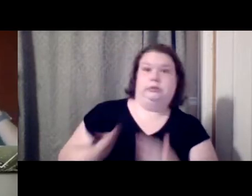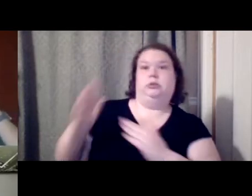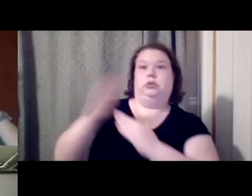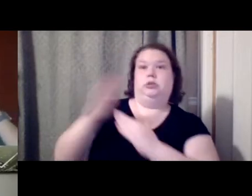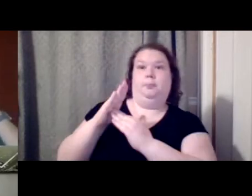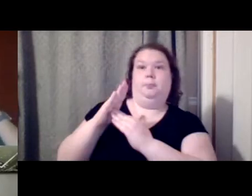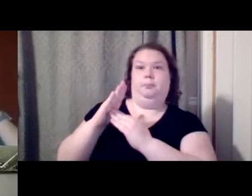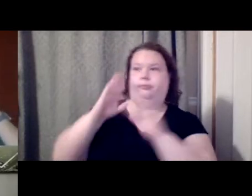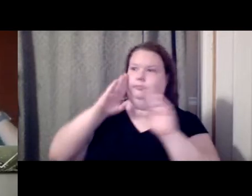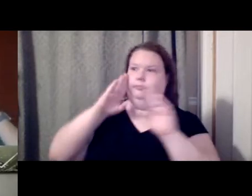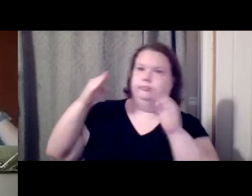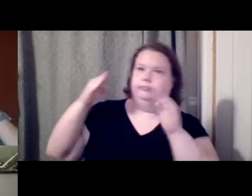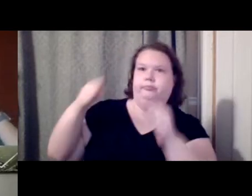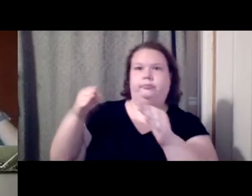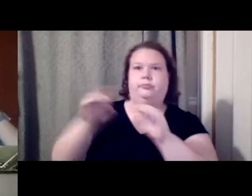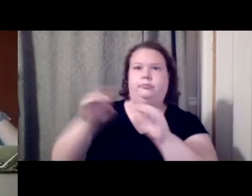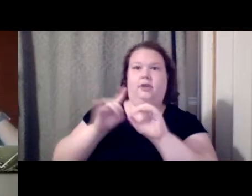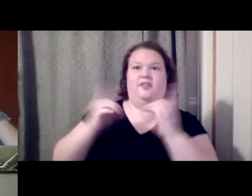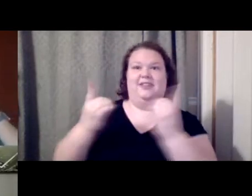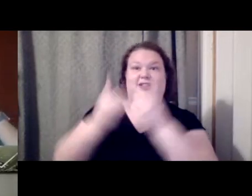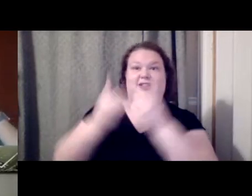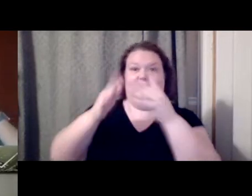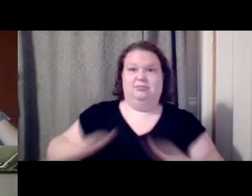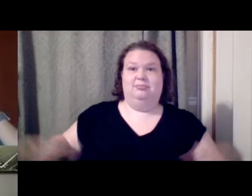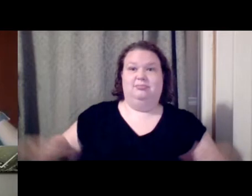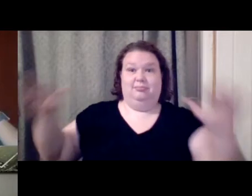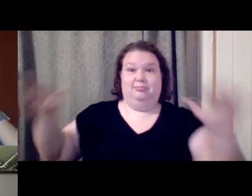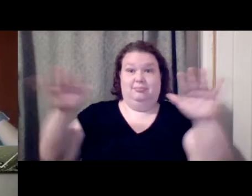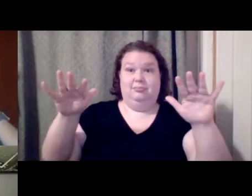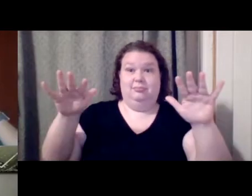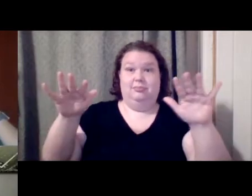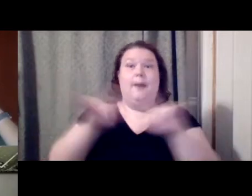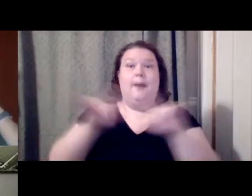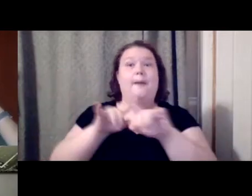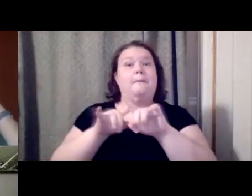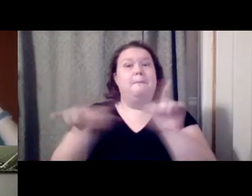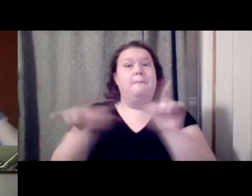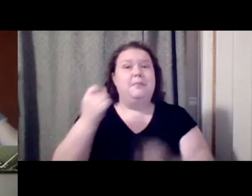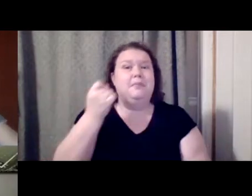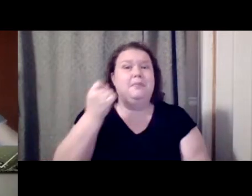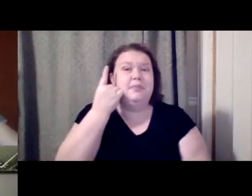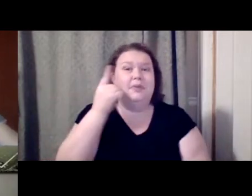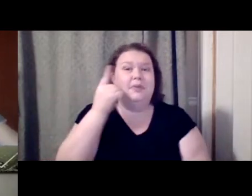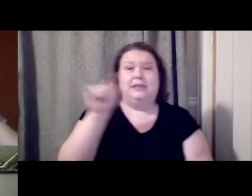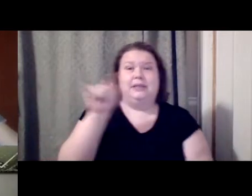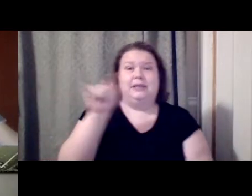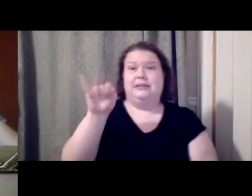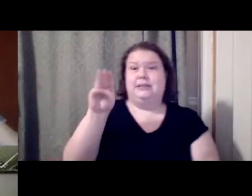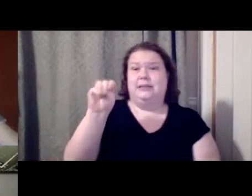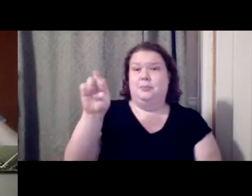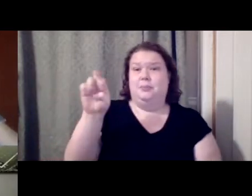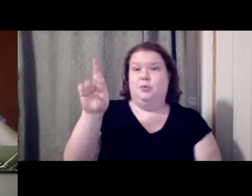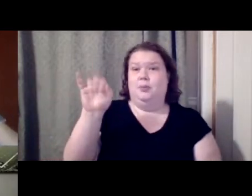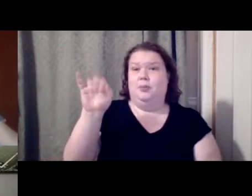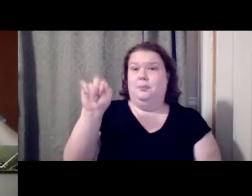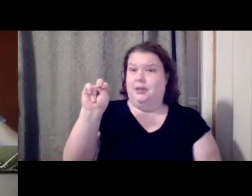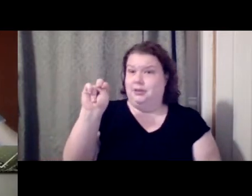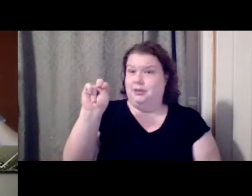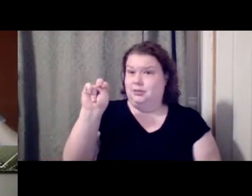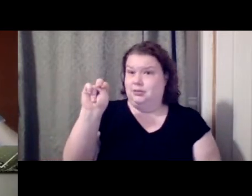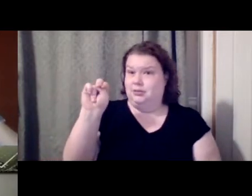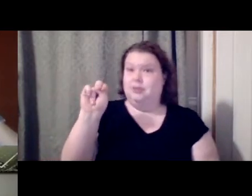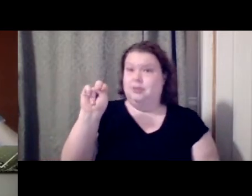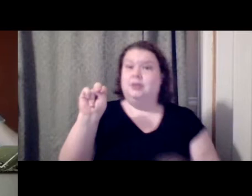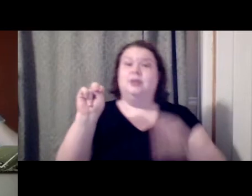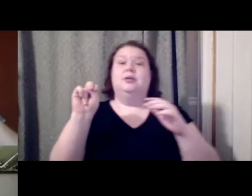point, every level that leads to the high school, elementary schools are preparing students to be able to succeed in